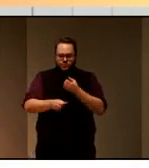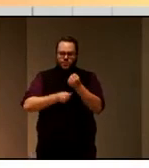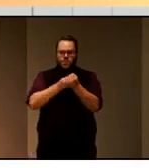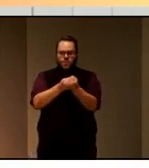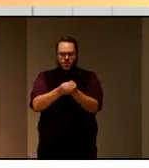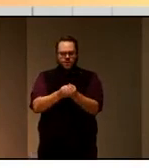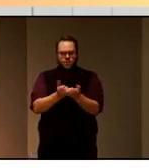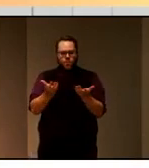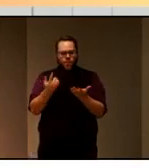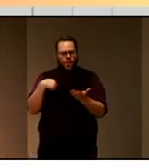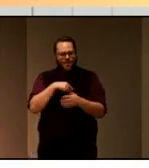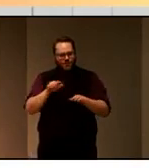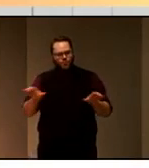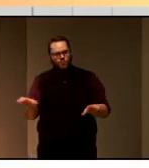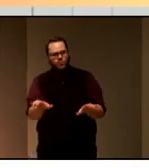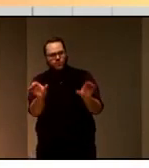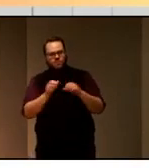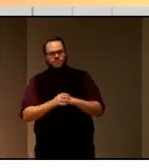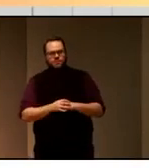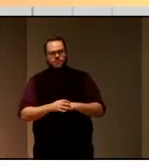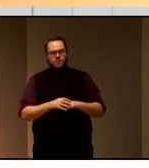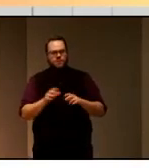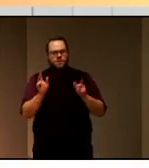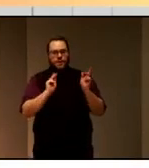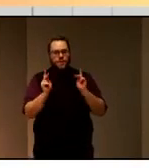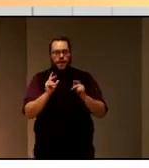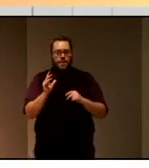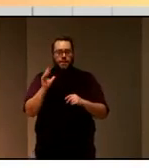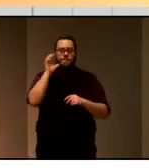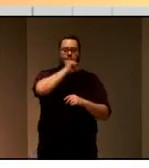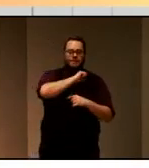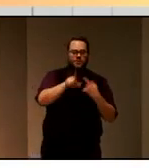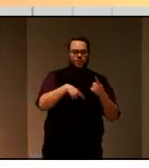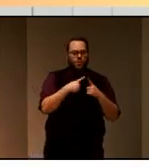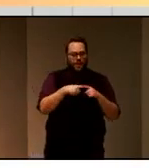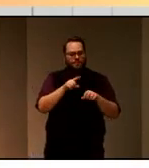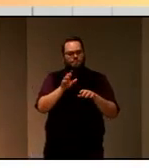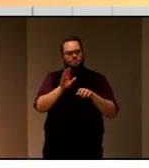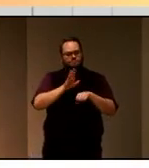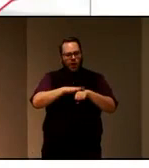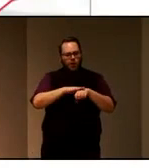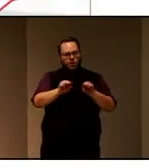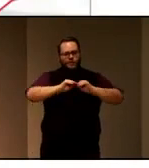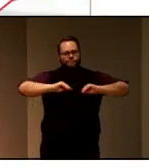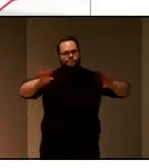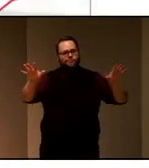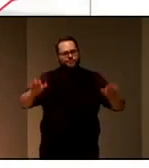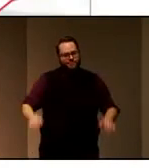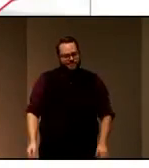because people had historically been missing the boat as far as when alerts were going out.